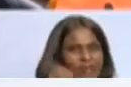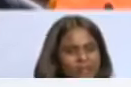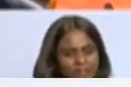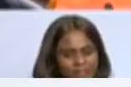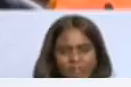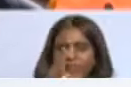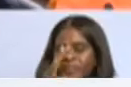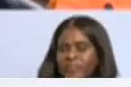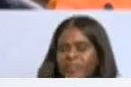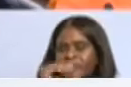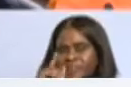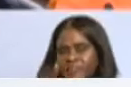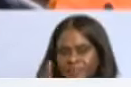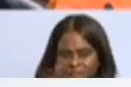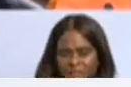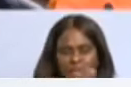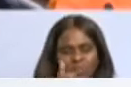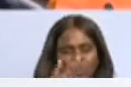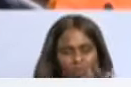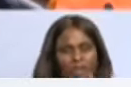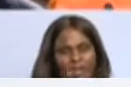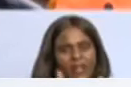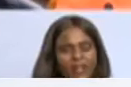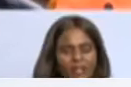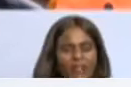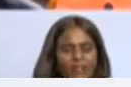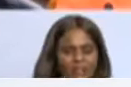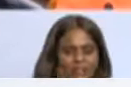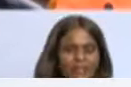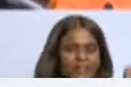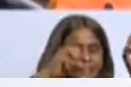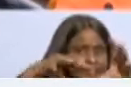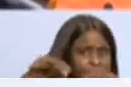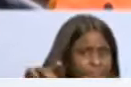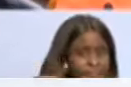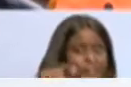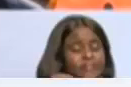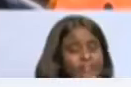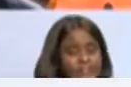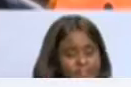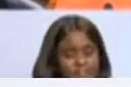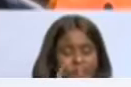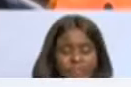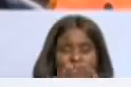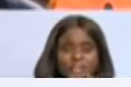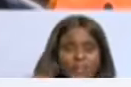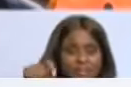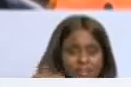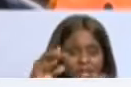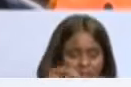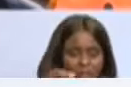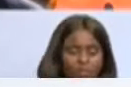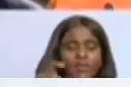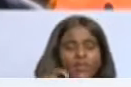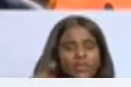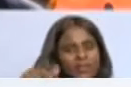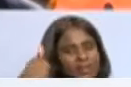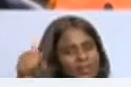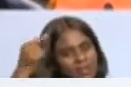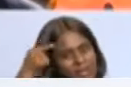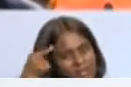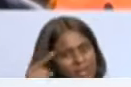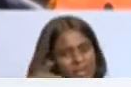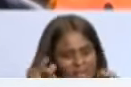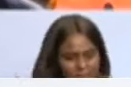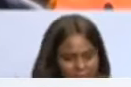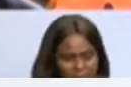Speaker, and the growing electricity deficit, yet demand is going up, government is implementing a